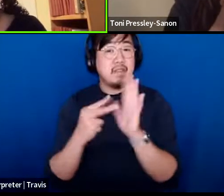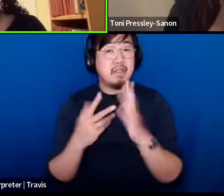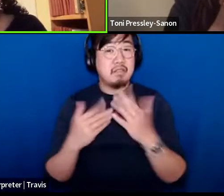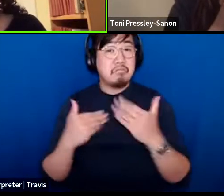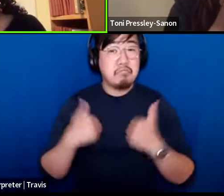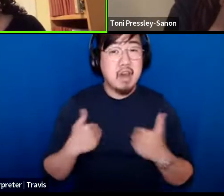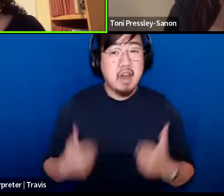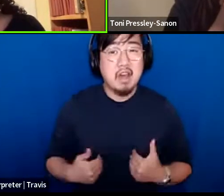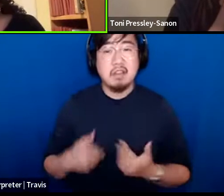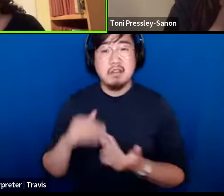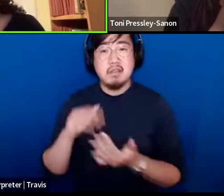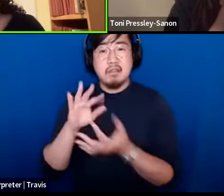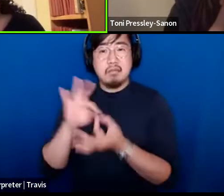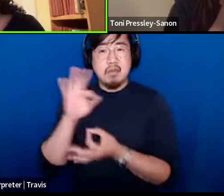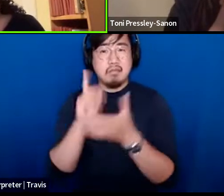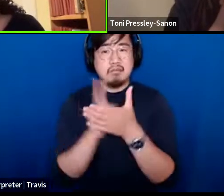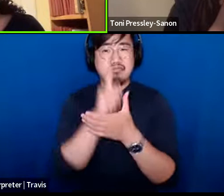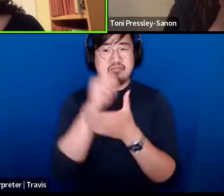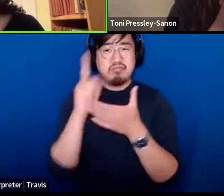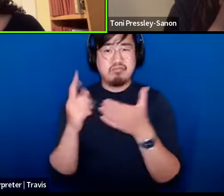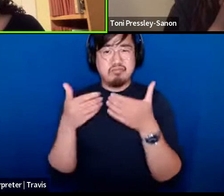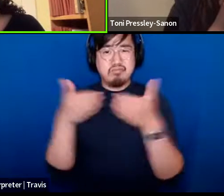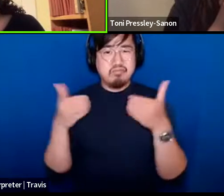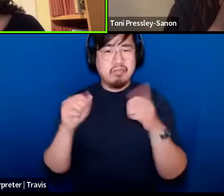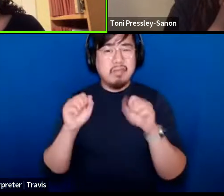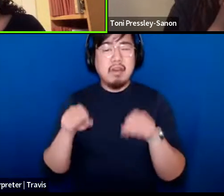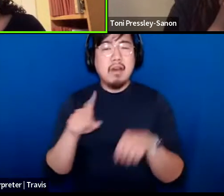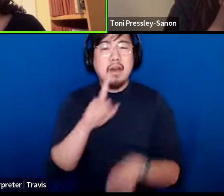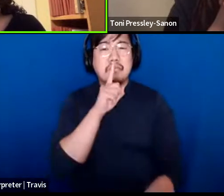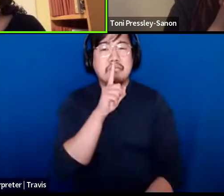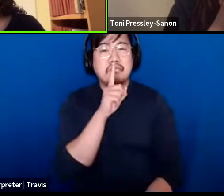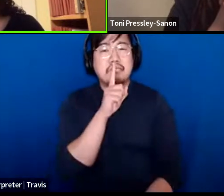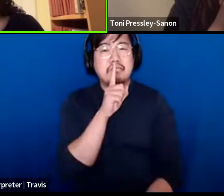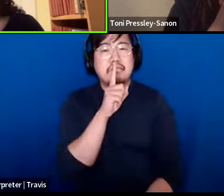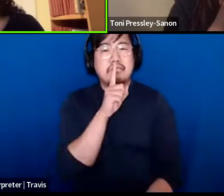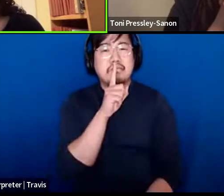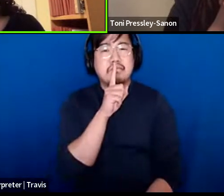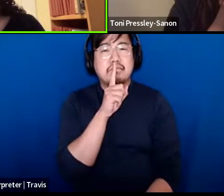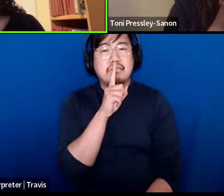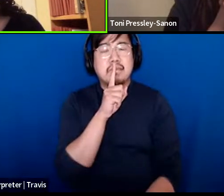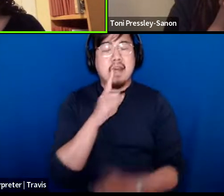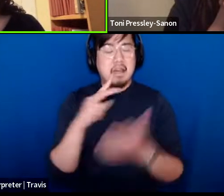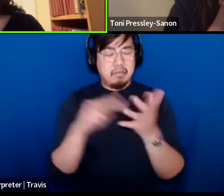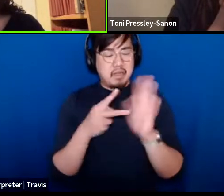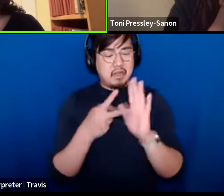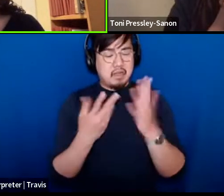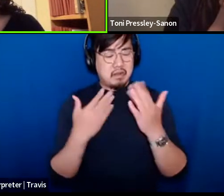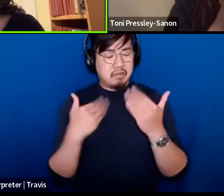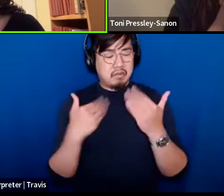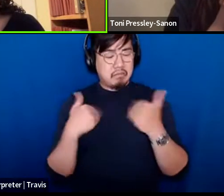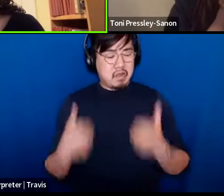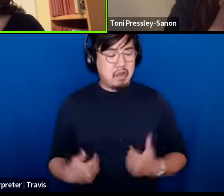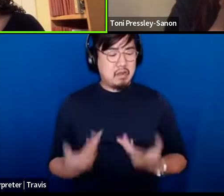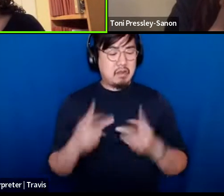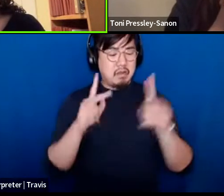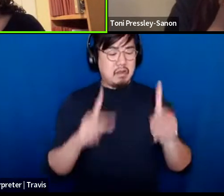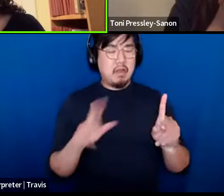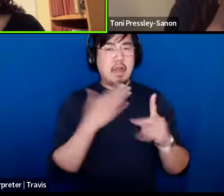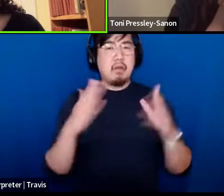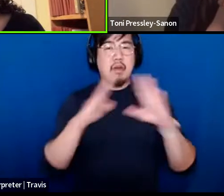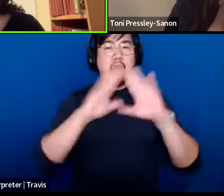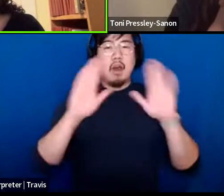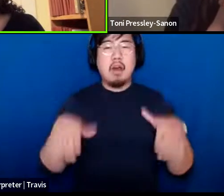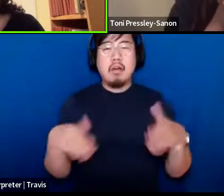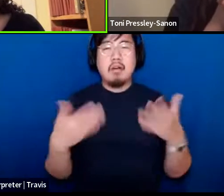as maybe a way of saying this is where we are housed. This is the place to which we return. I don't know